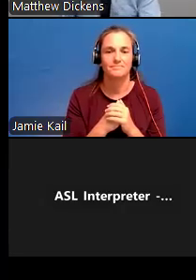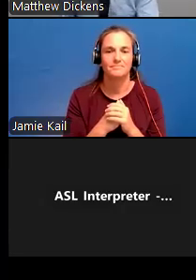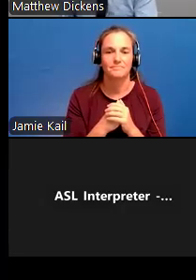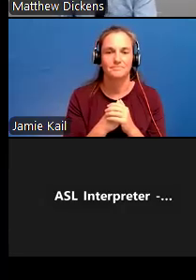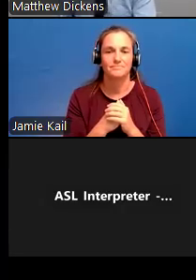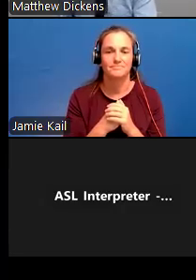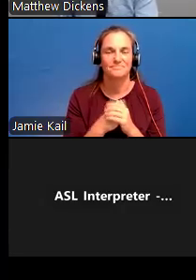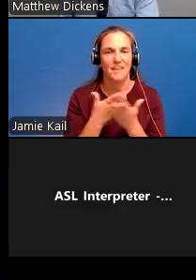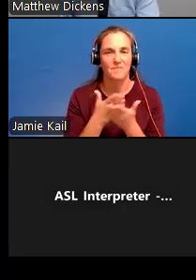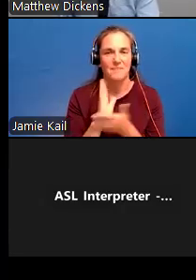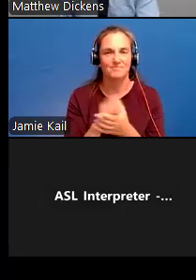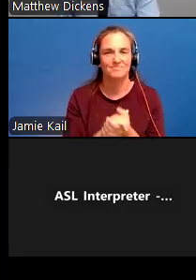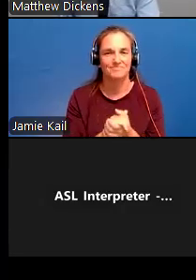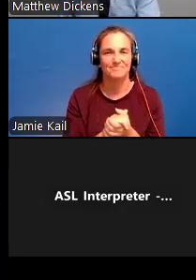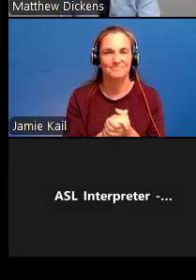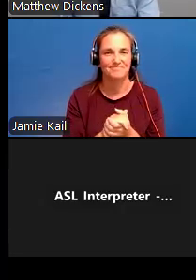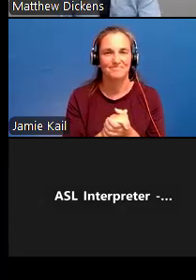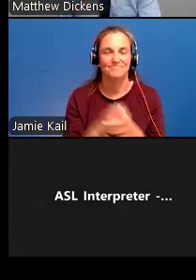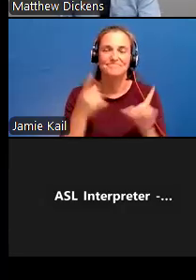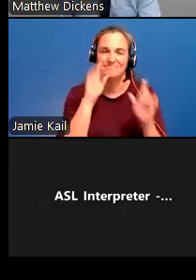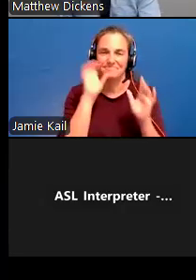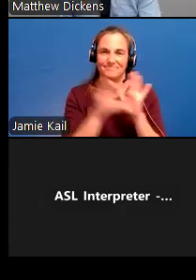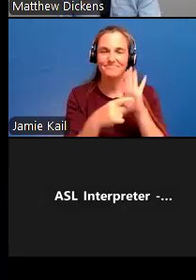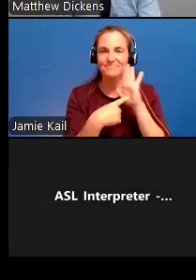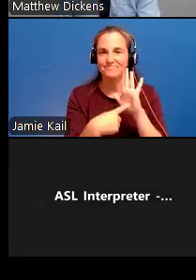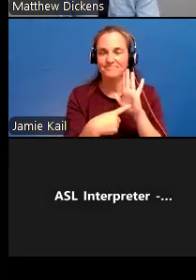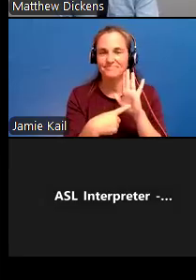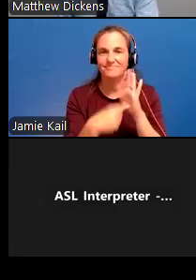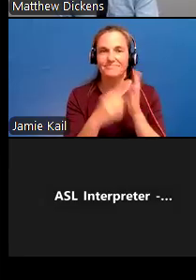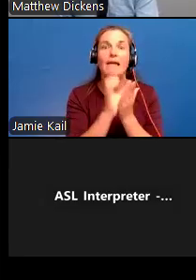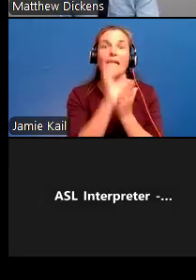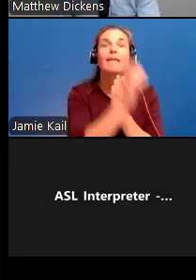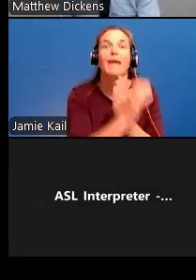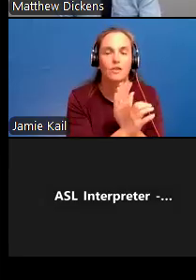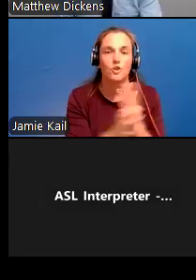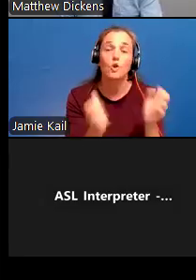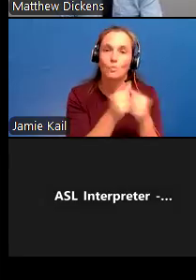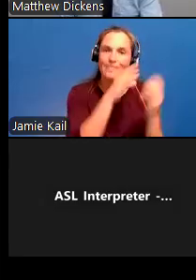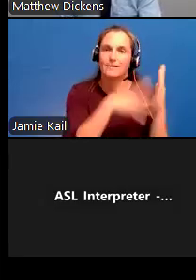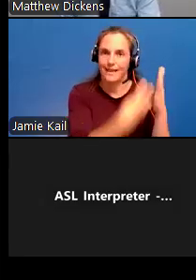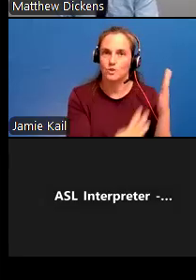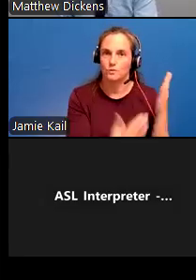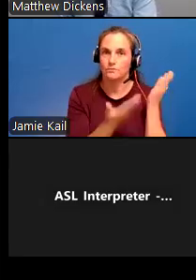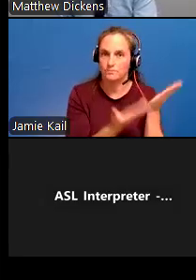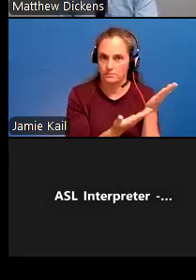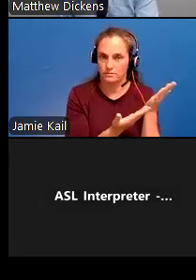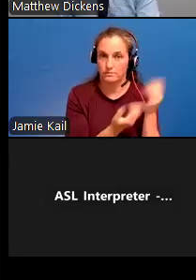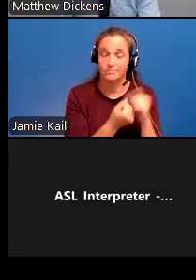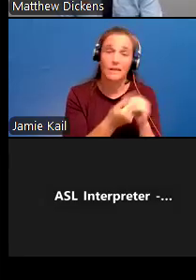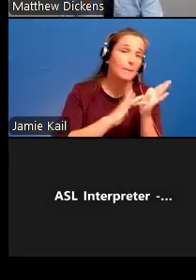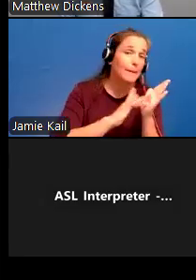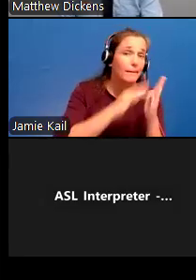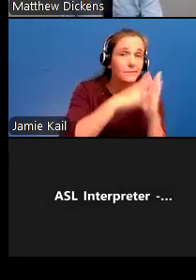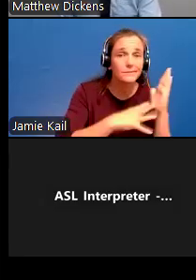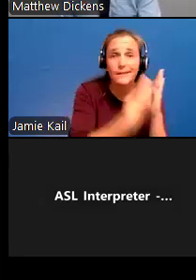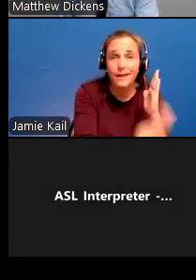All right. So this picture displays a calendar with a schedule on it, right? It could be medication